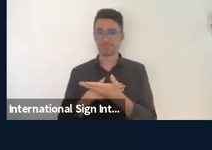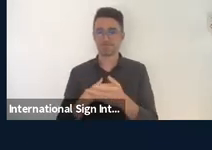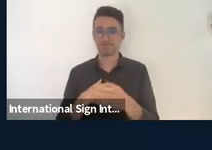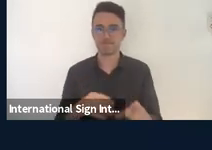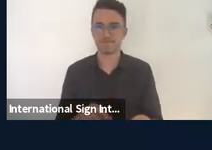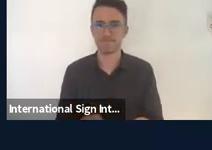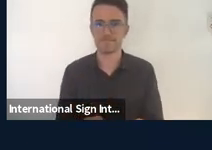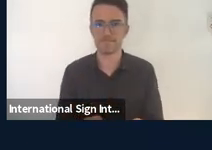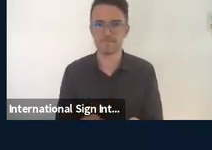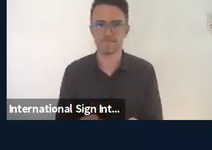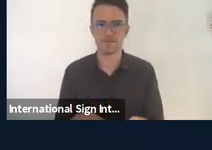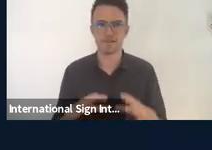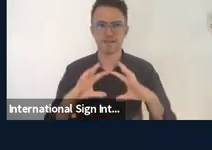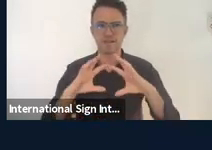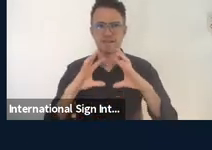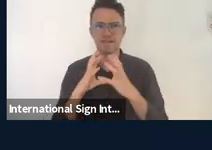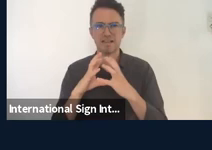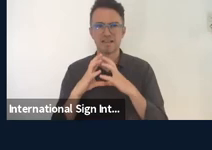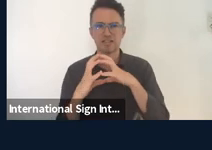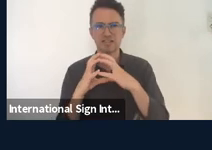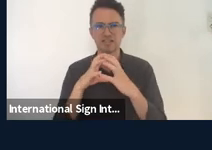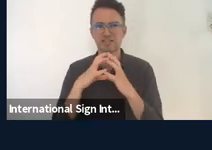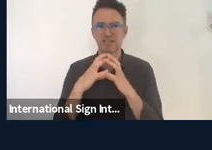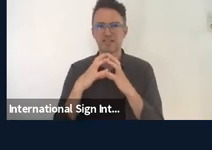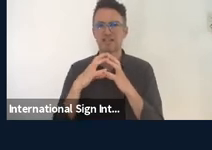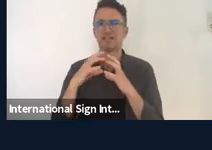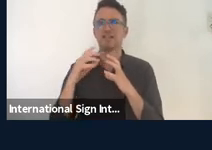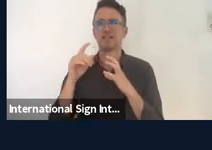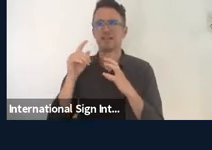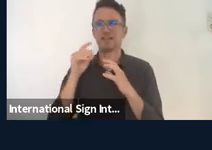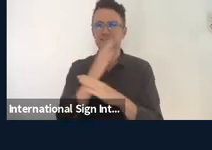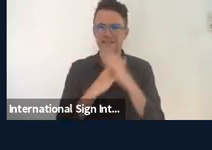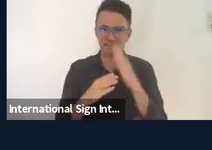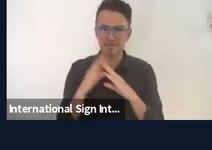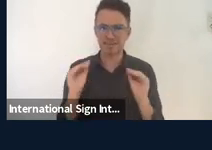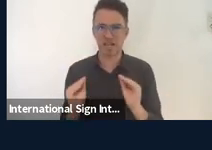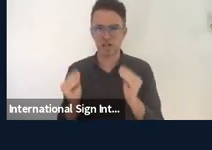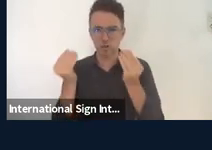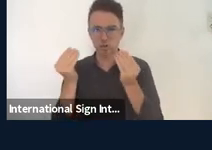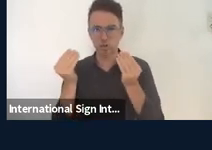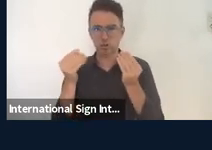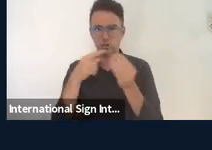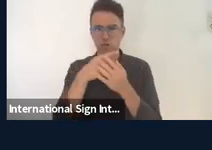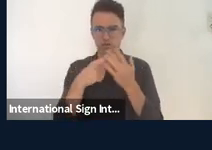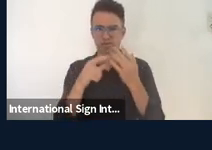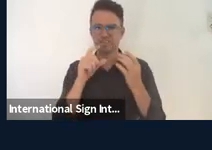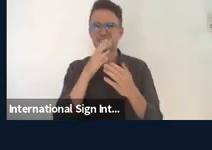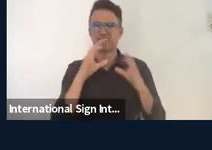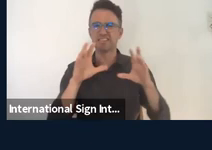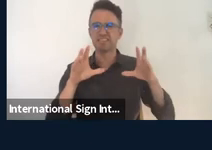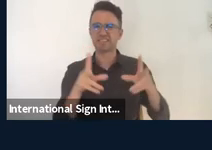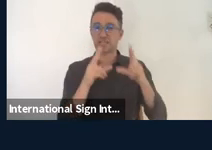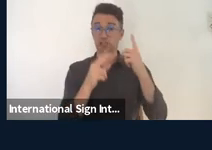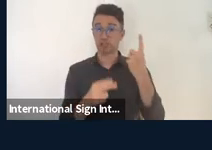two, entitled Ongoing Youth Initiatives and Innovative Ideas for Inclusive Post-COVID-19 World. We have